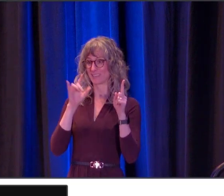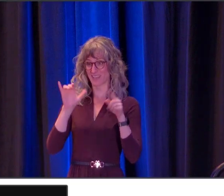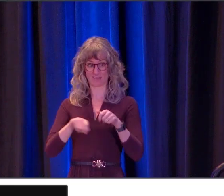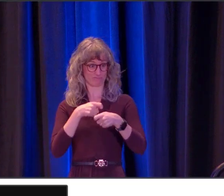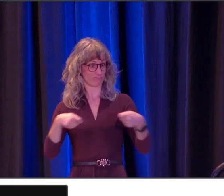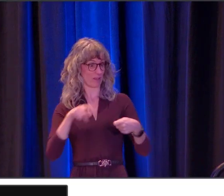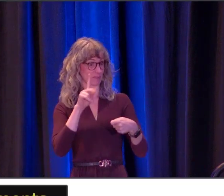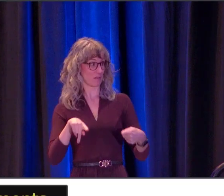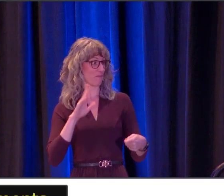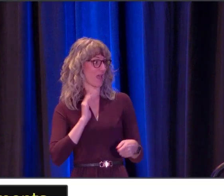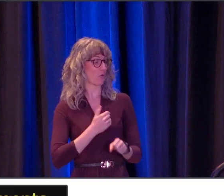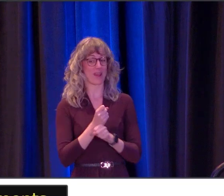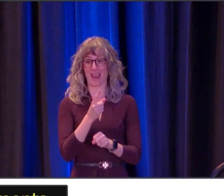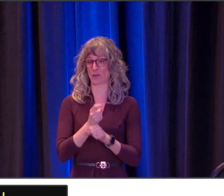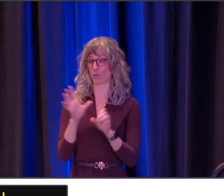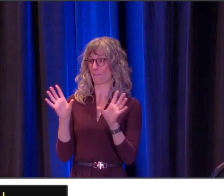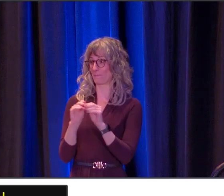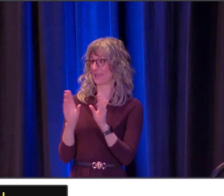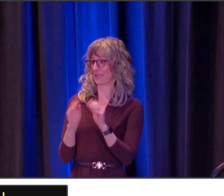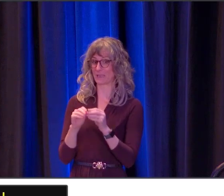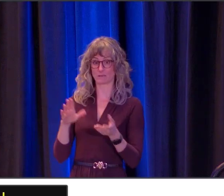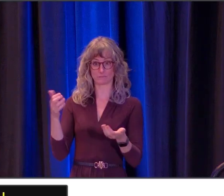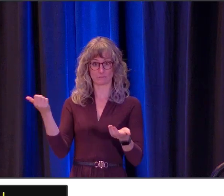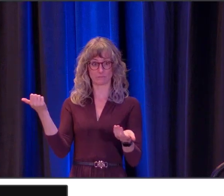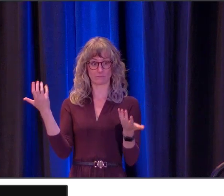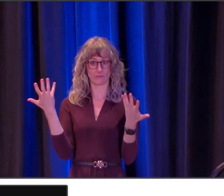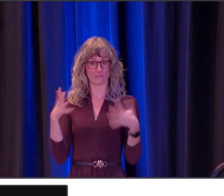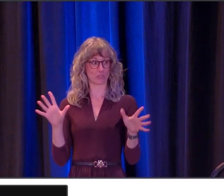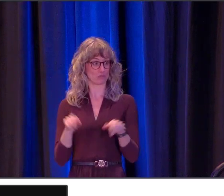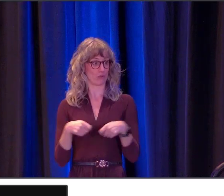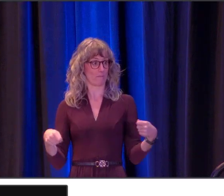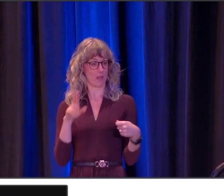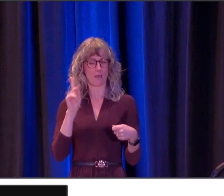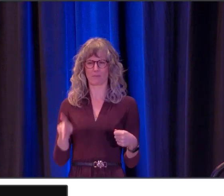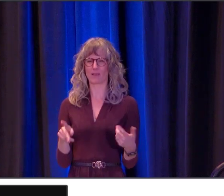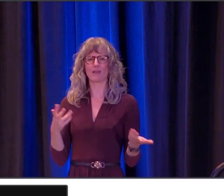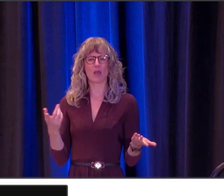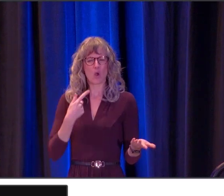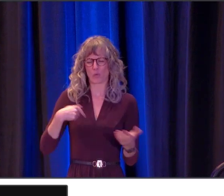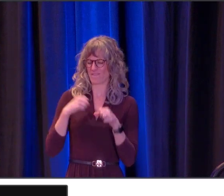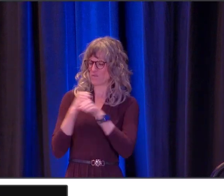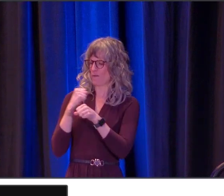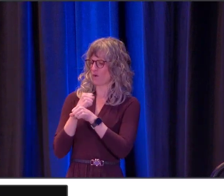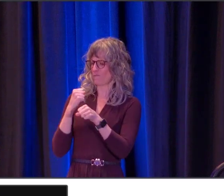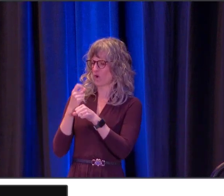so we are adjourned. Thank you, everybody. All that fighting and we didn't even get to run the mic.